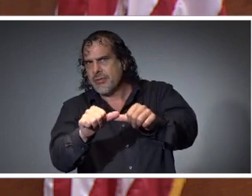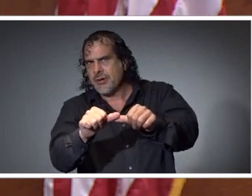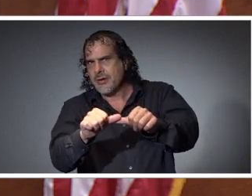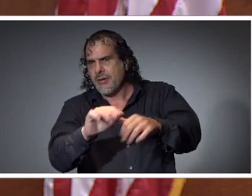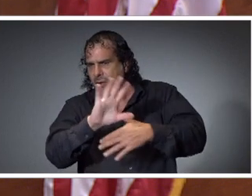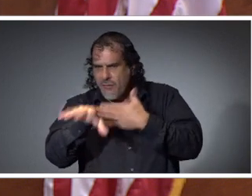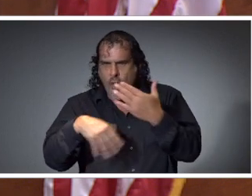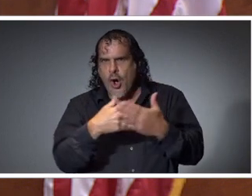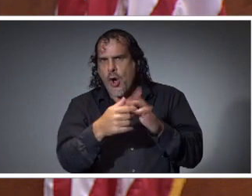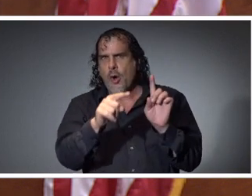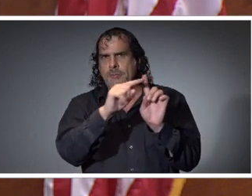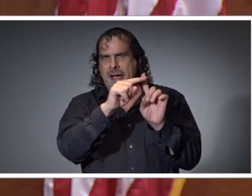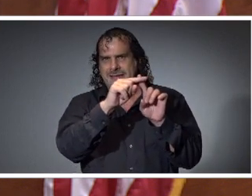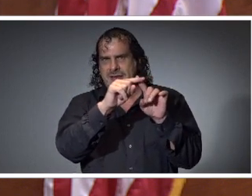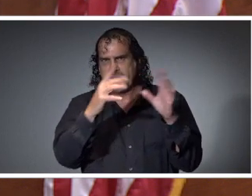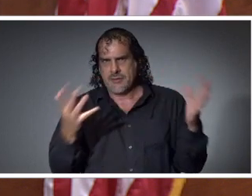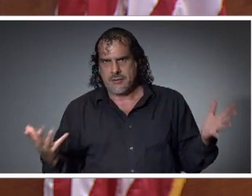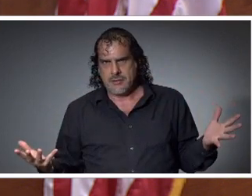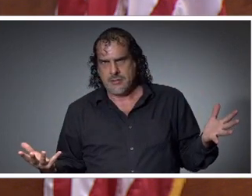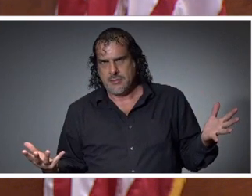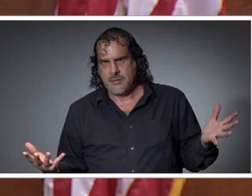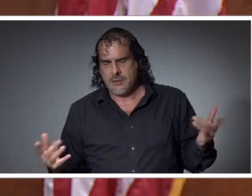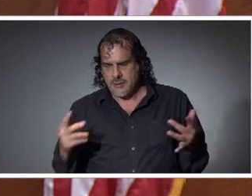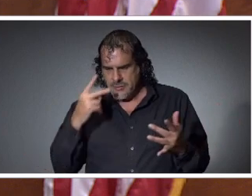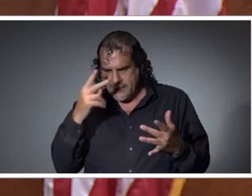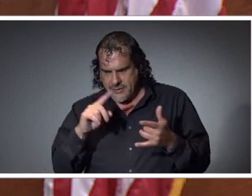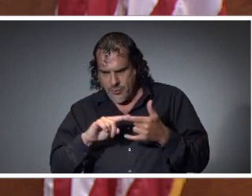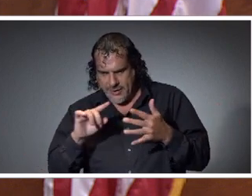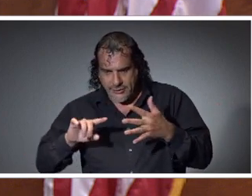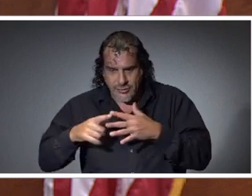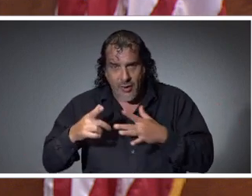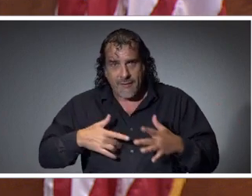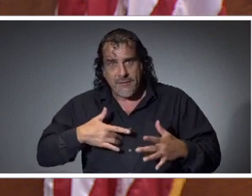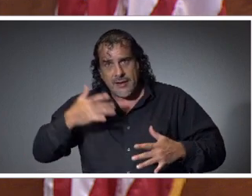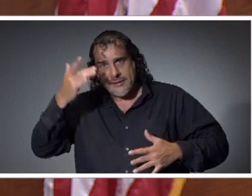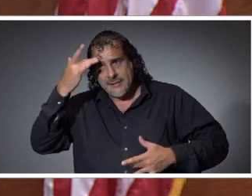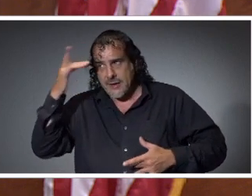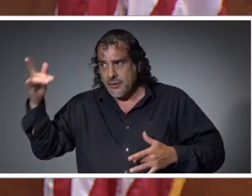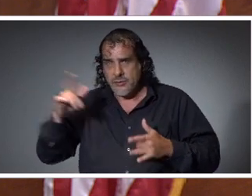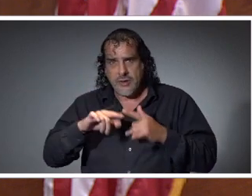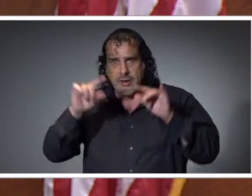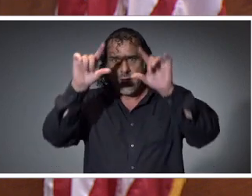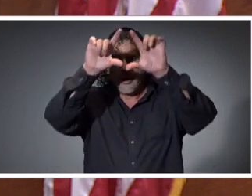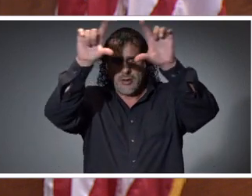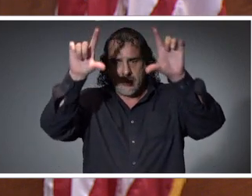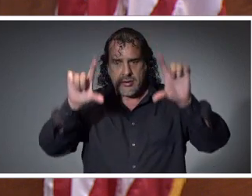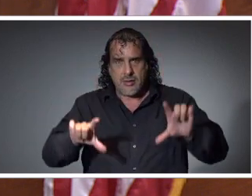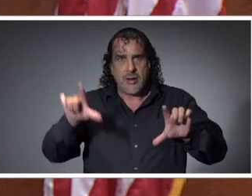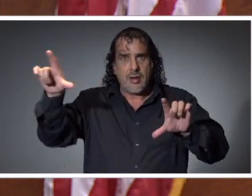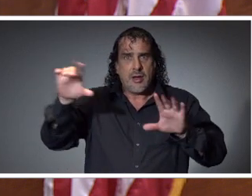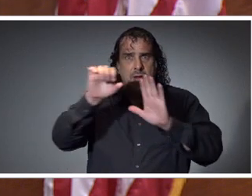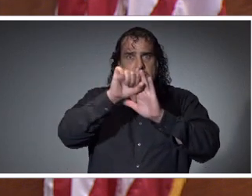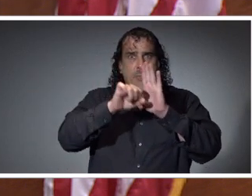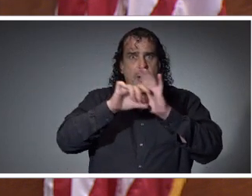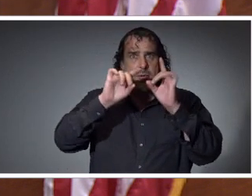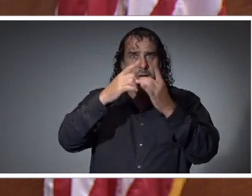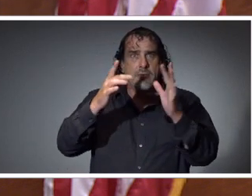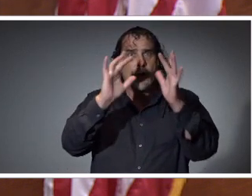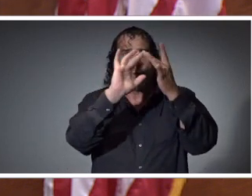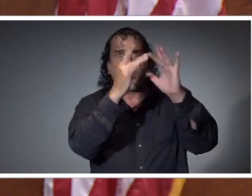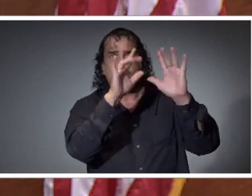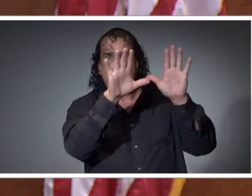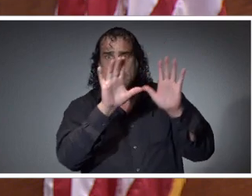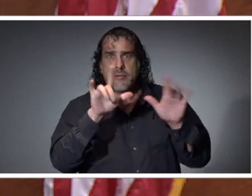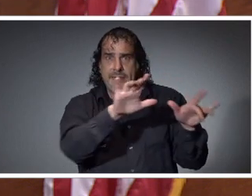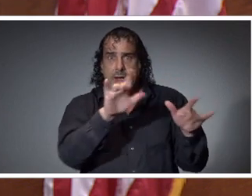cases. And if you look at date of onset of illness, if you look at the chart on the State Department of Health, even where we find ourselves in terms